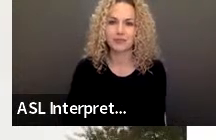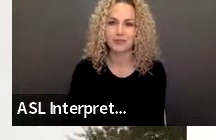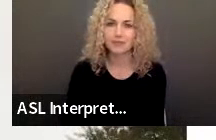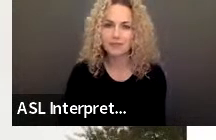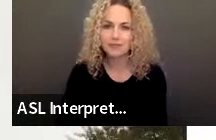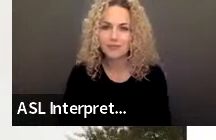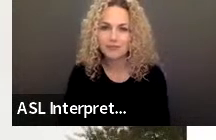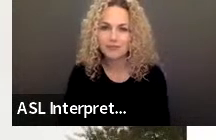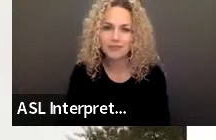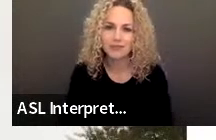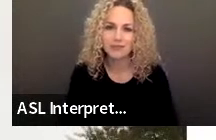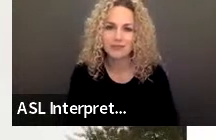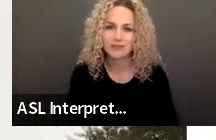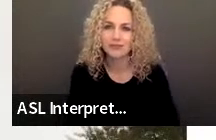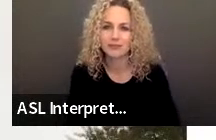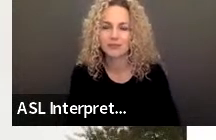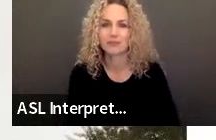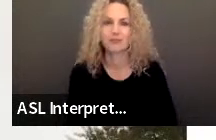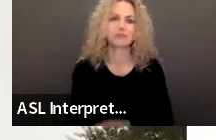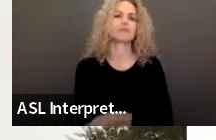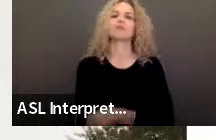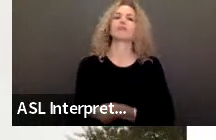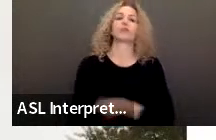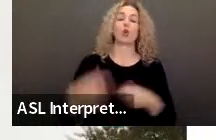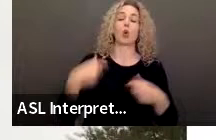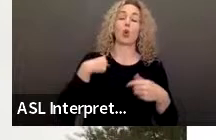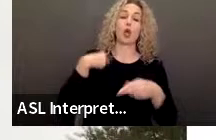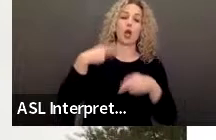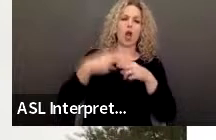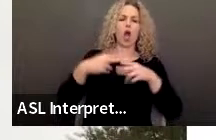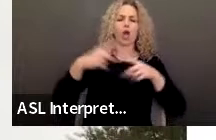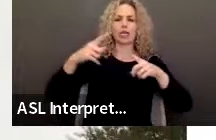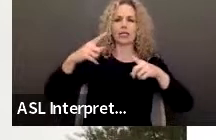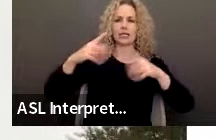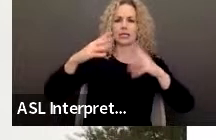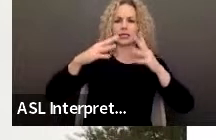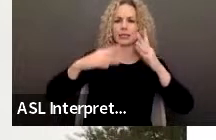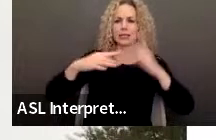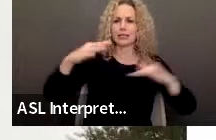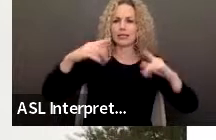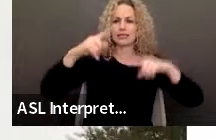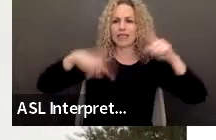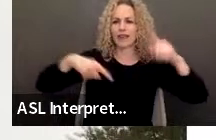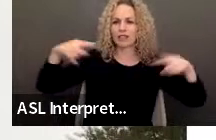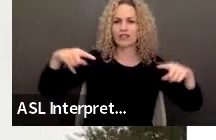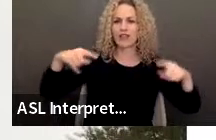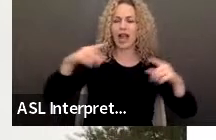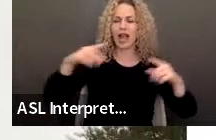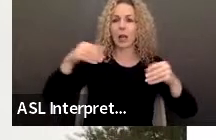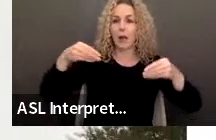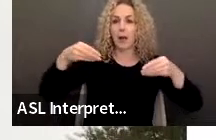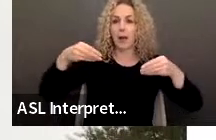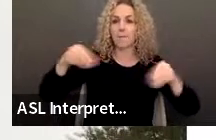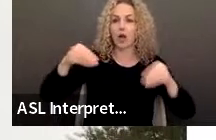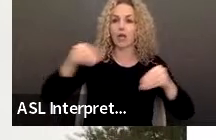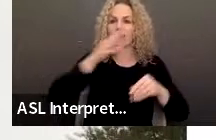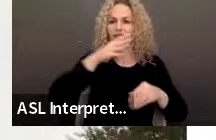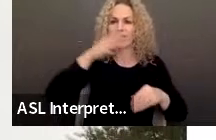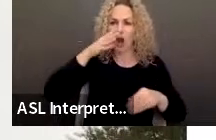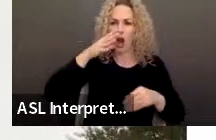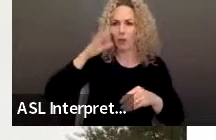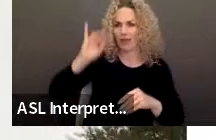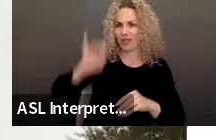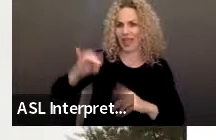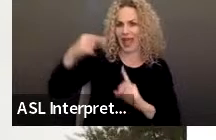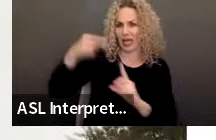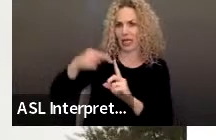Thank you. We are what's called a diversified market farm. So for those of you who aren't familiar with that